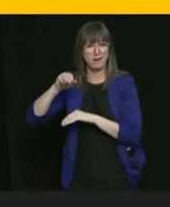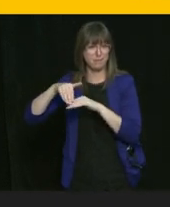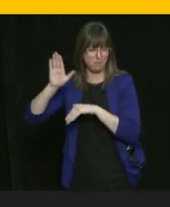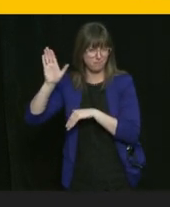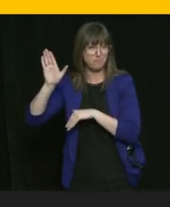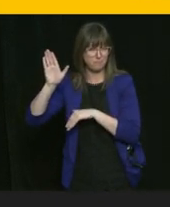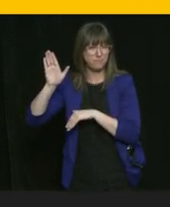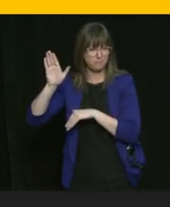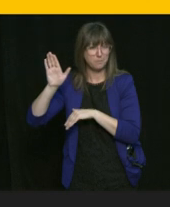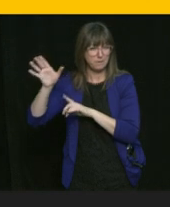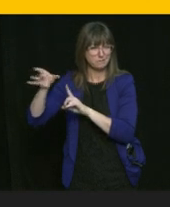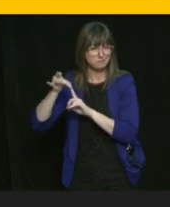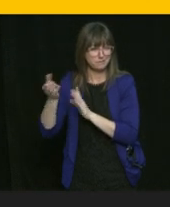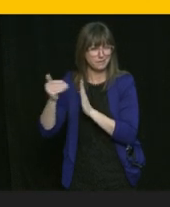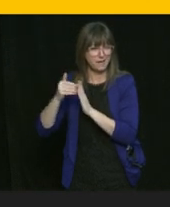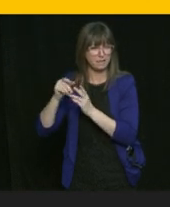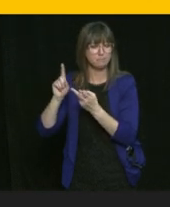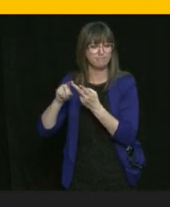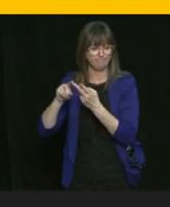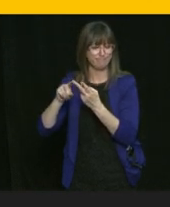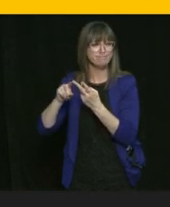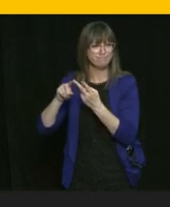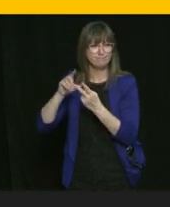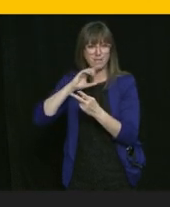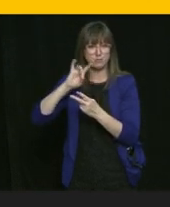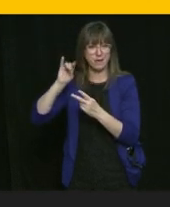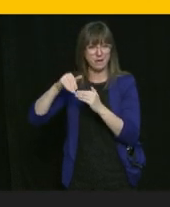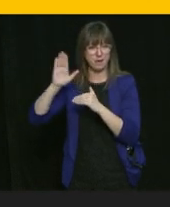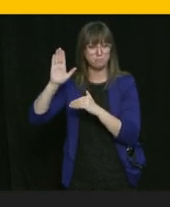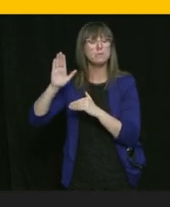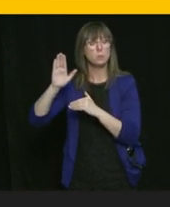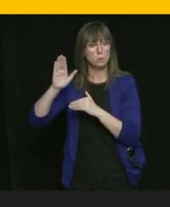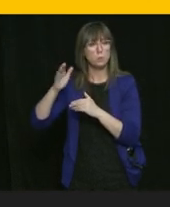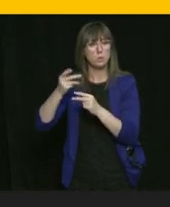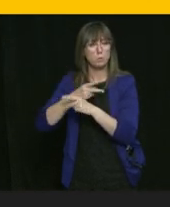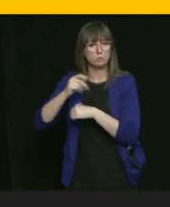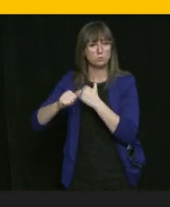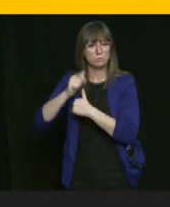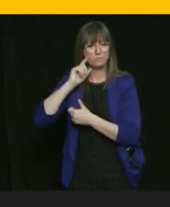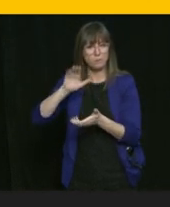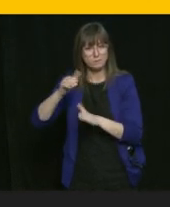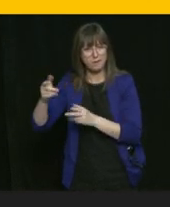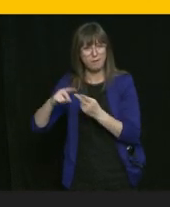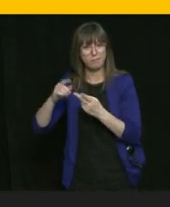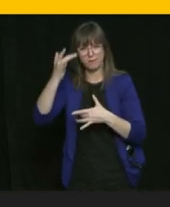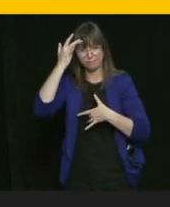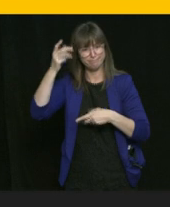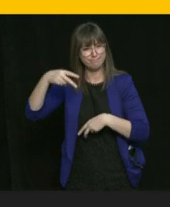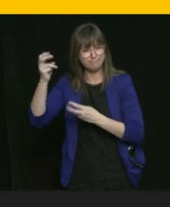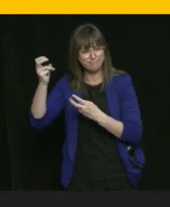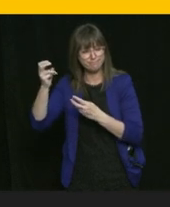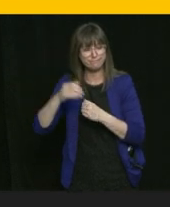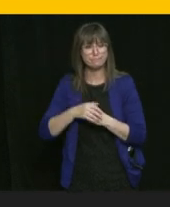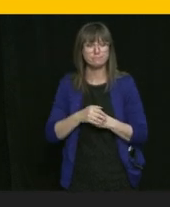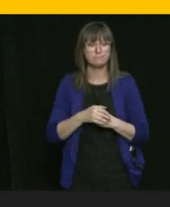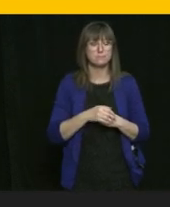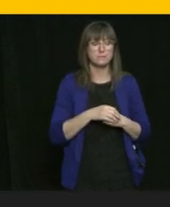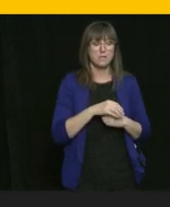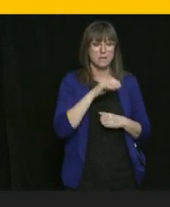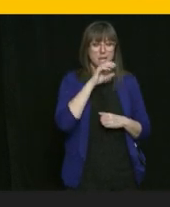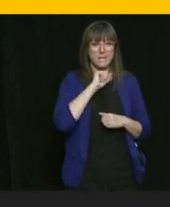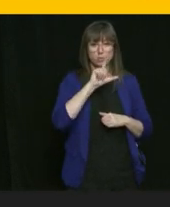older, which is the age group at highest risk for severe illness and death. Increasing incidence in those under 20 years